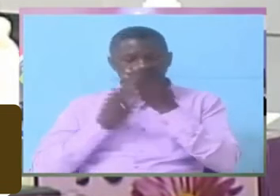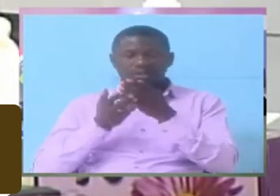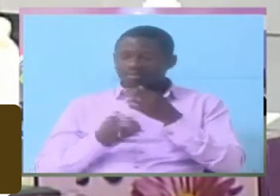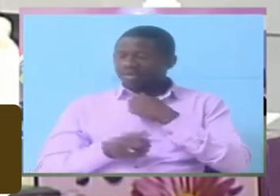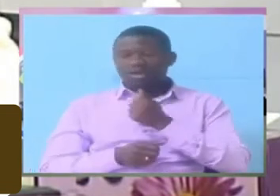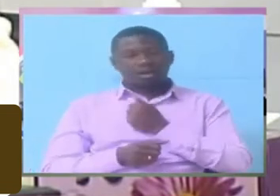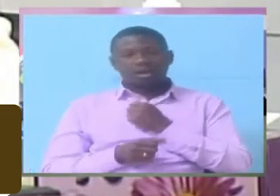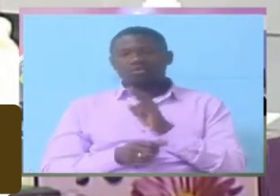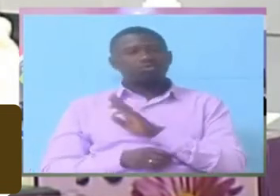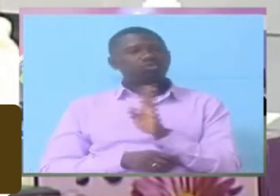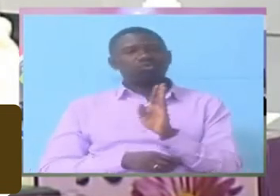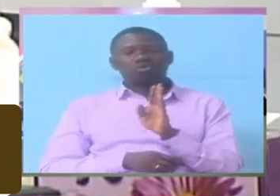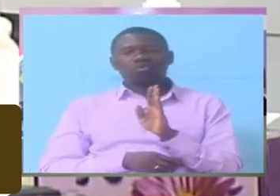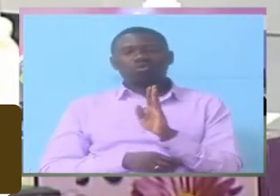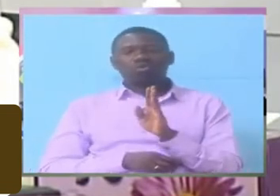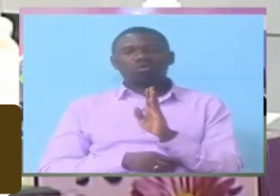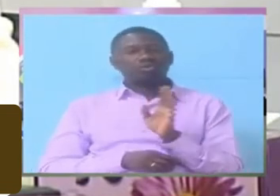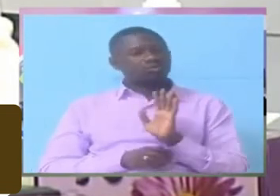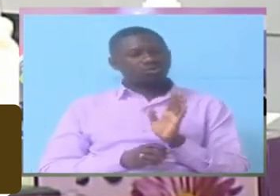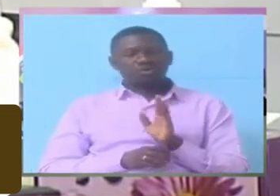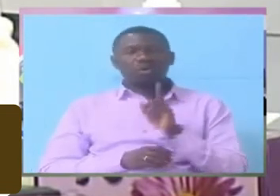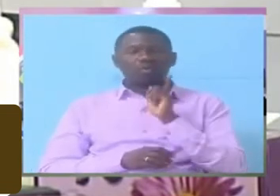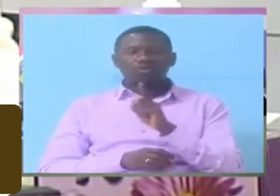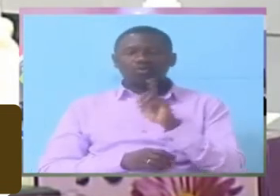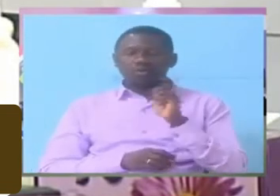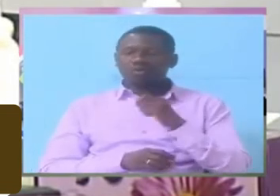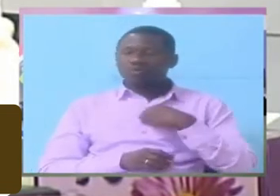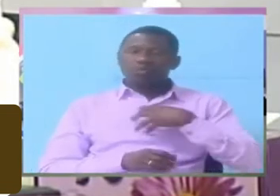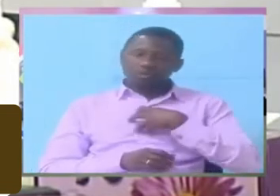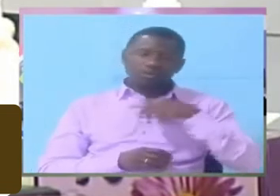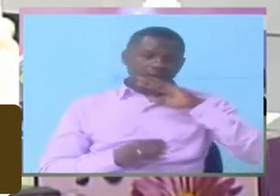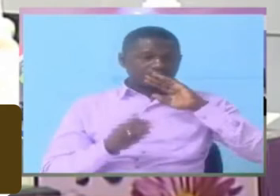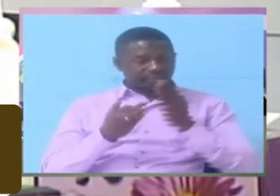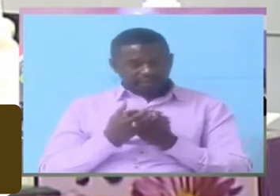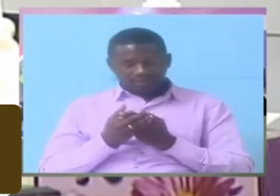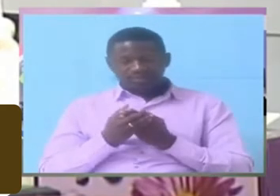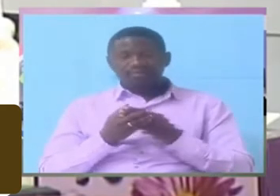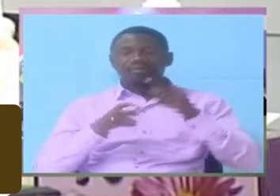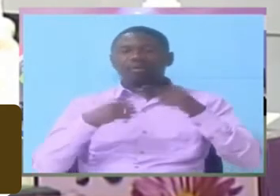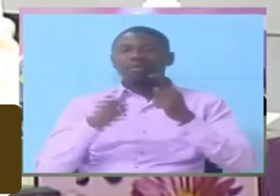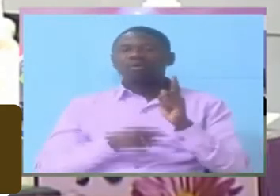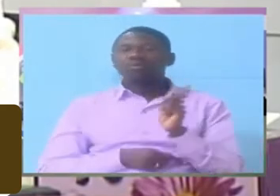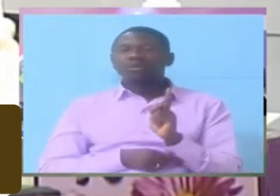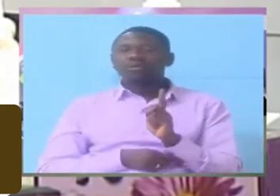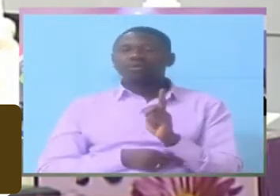Ntafala ko sila talede. What I want to believe is that laftala la melna wala nyindiko.